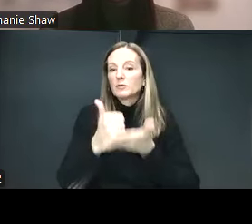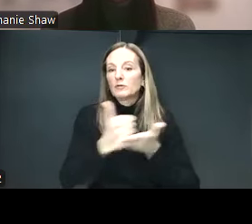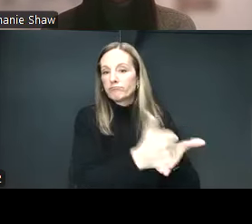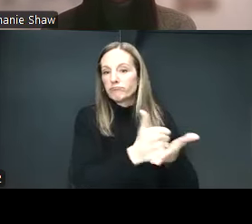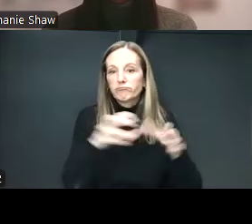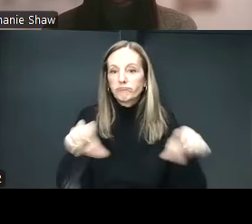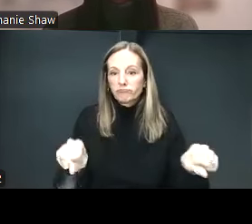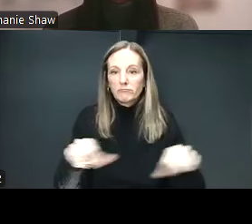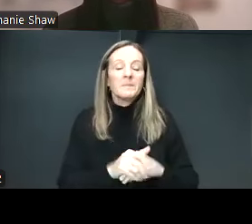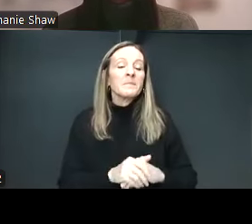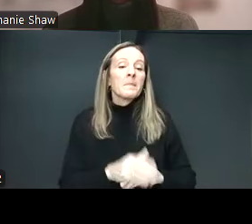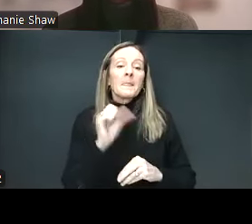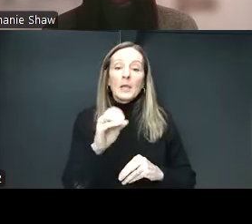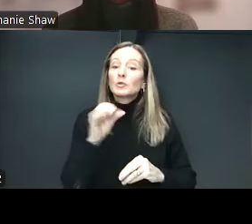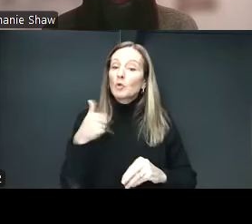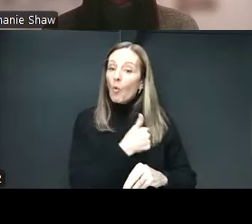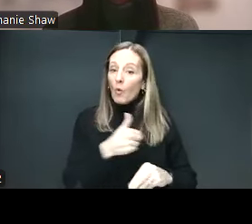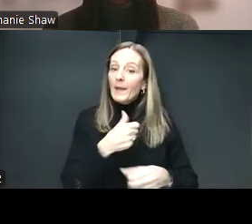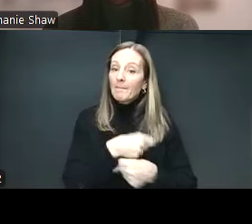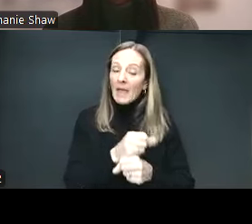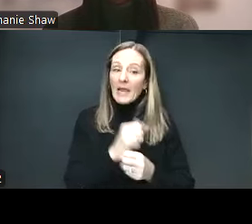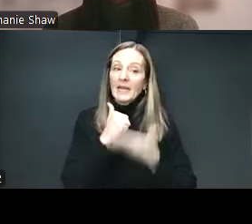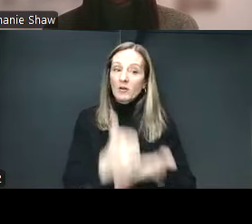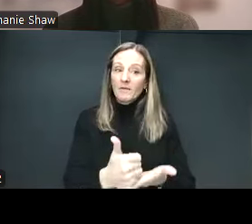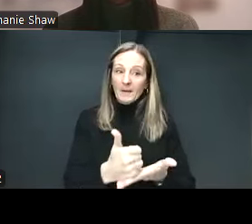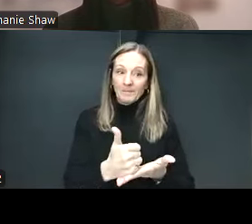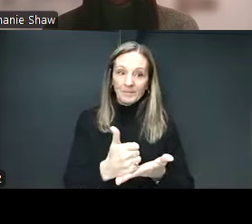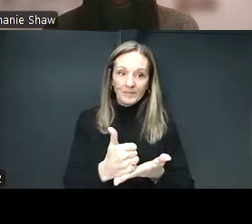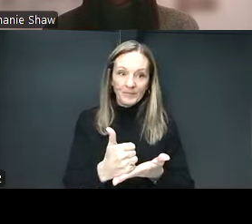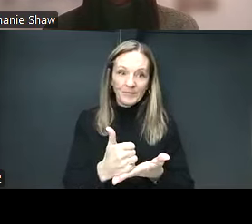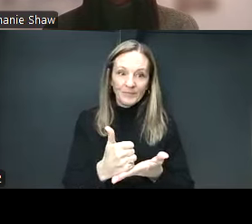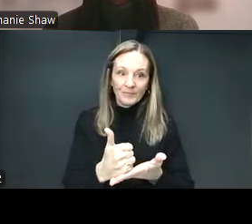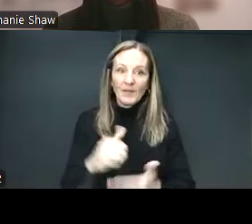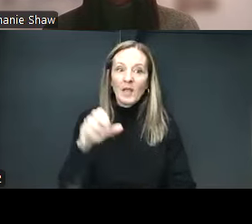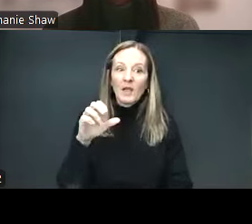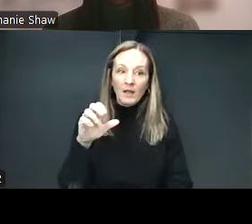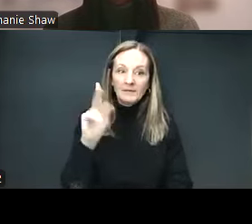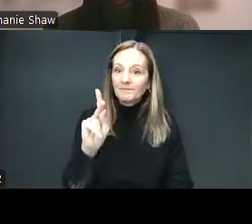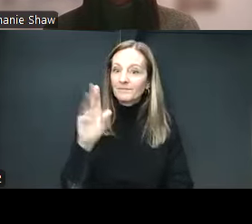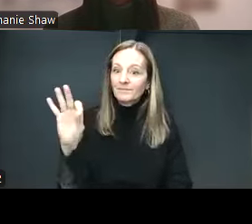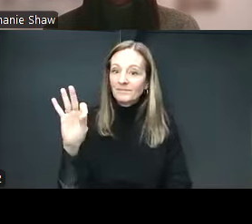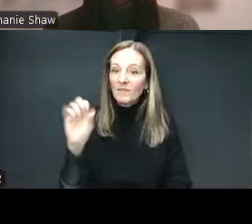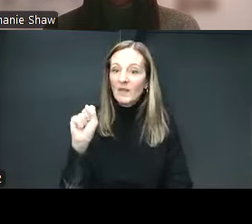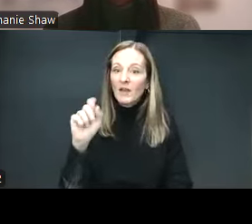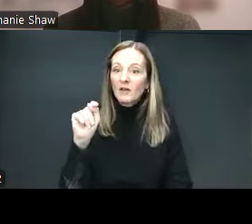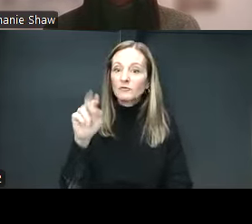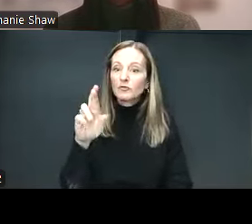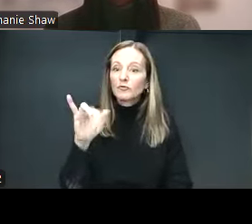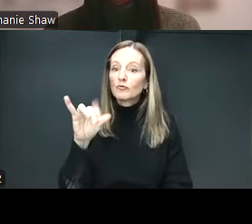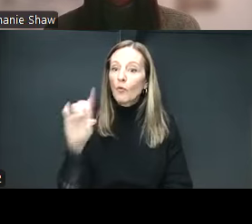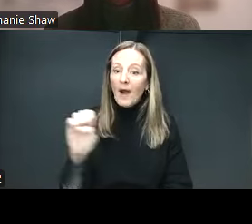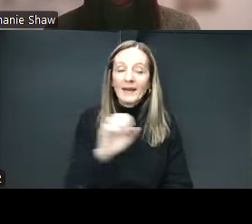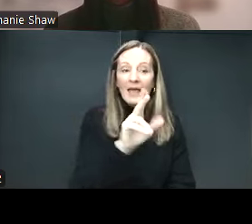That led us to create our intervention called KF Stride into the interview. So KF Stride stands for Kessler Foundation